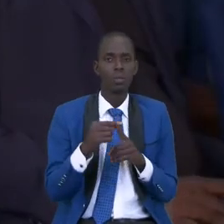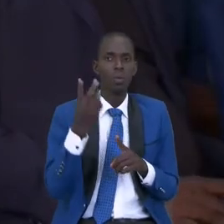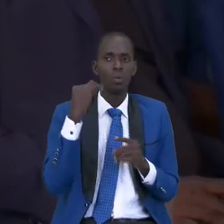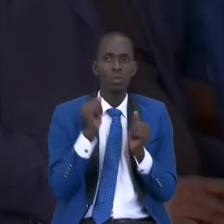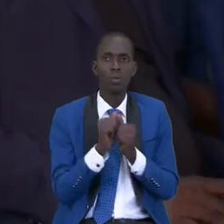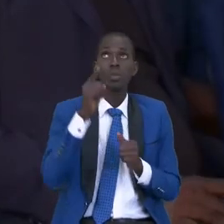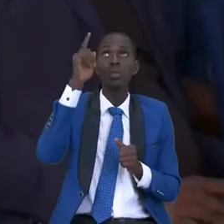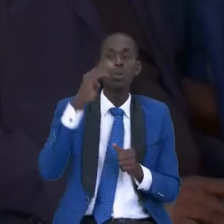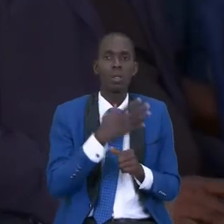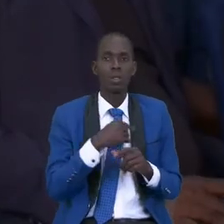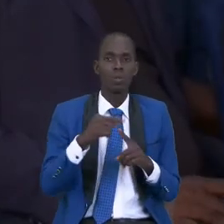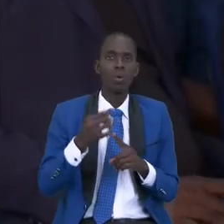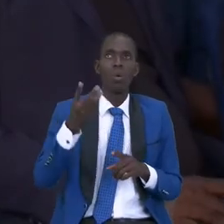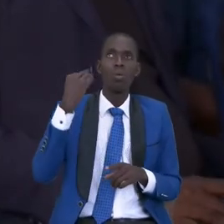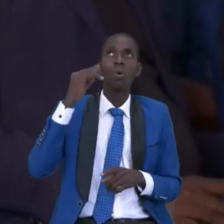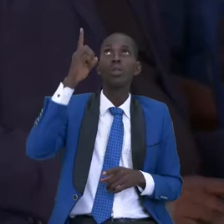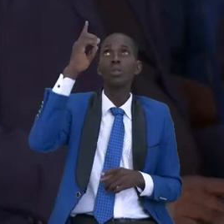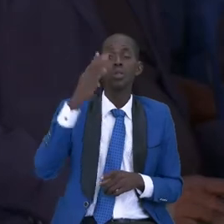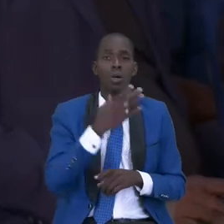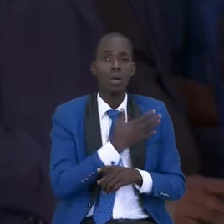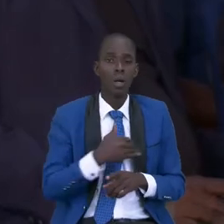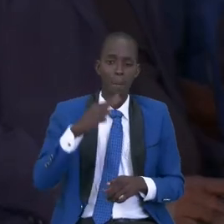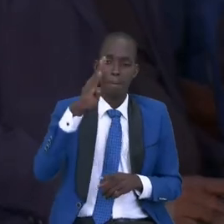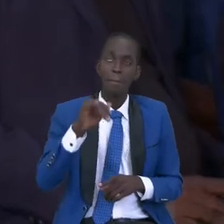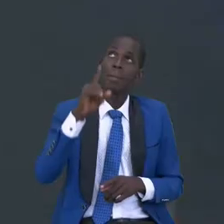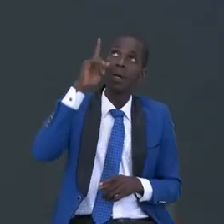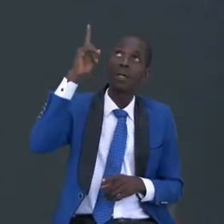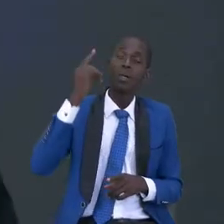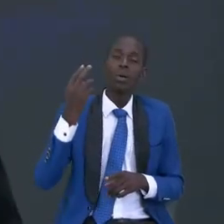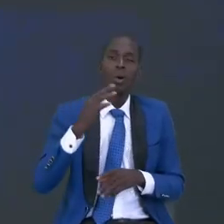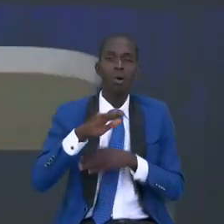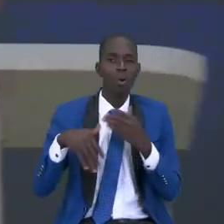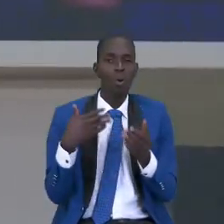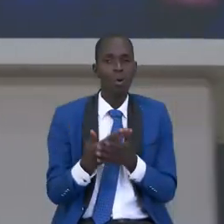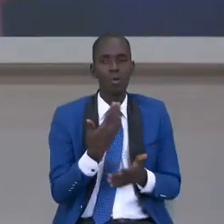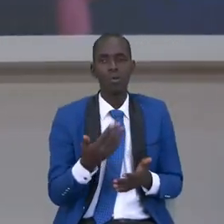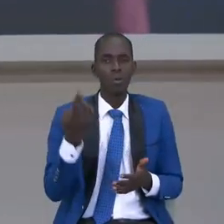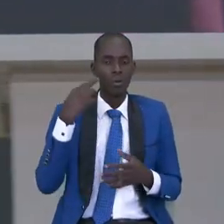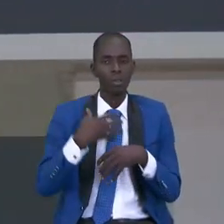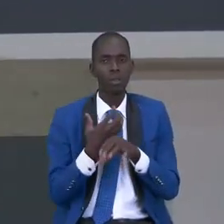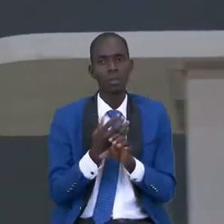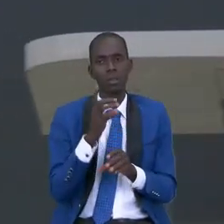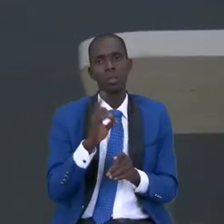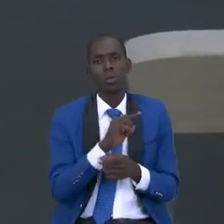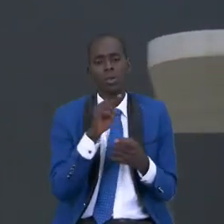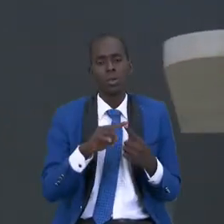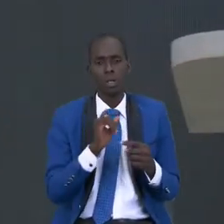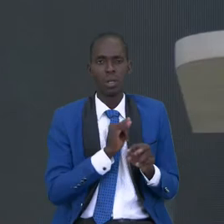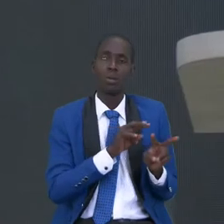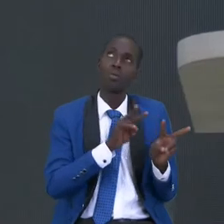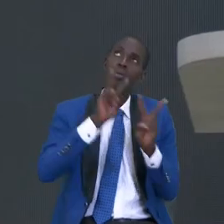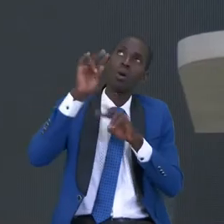and the Word was God, and by him all things were created. When I look at God, the